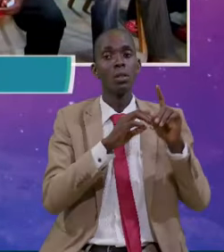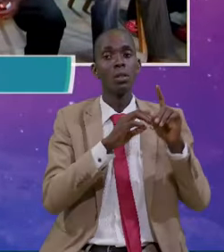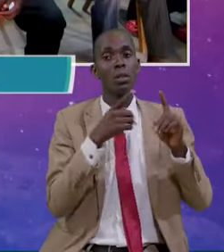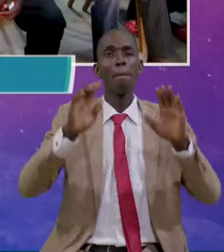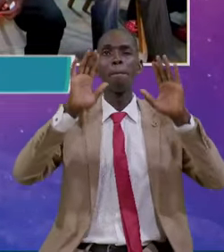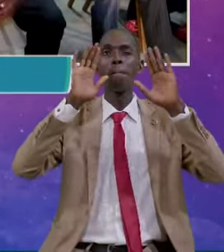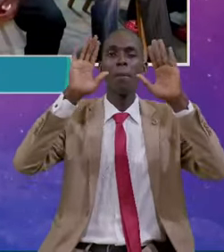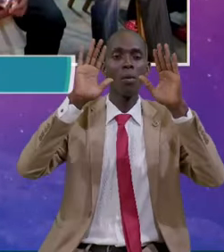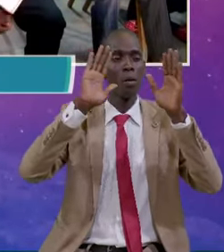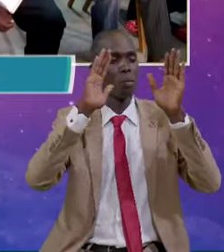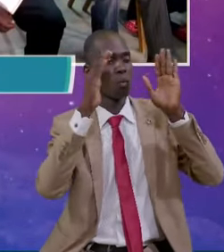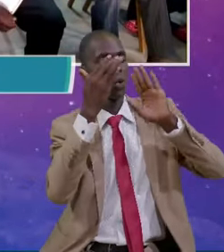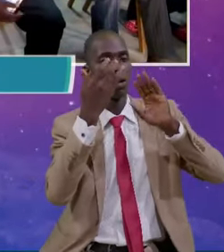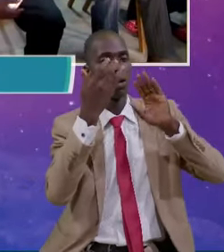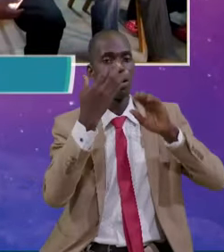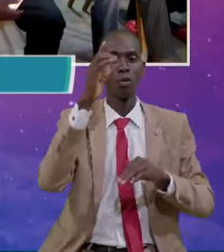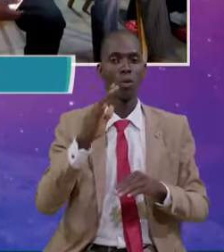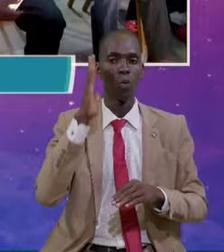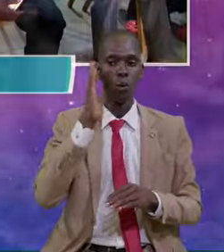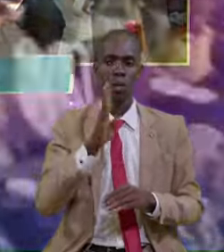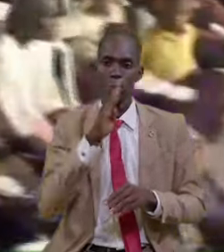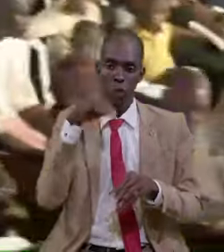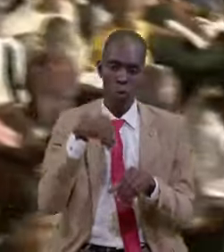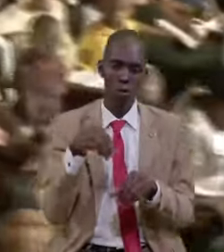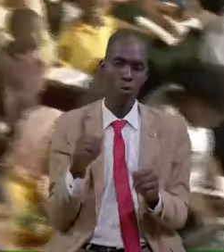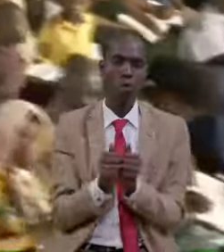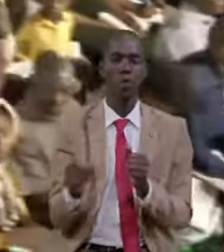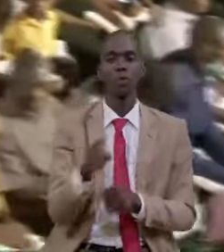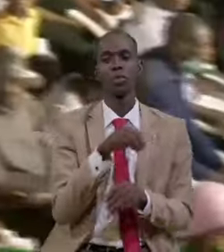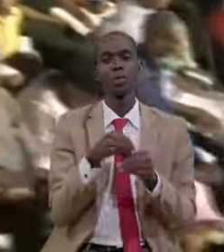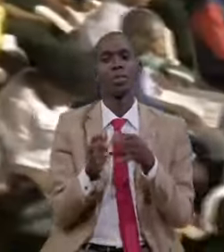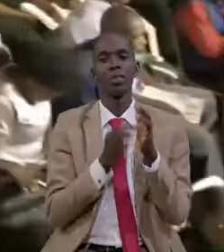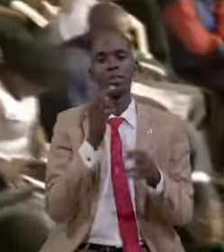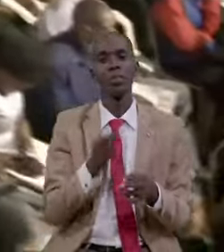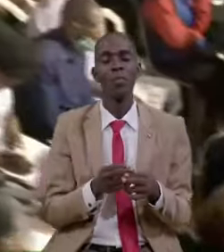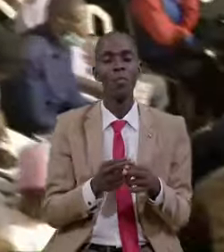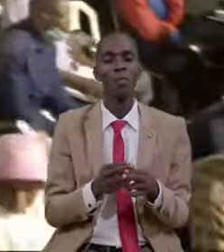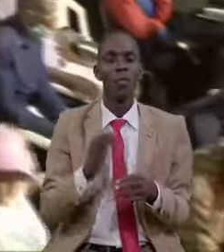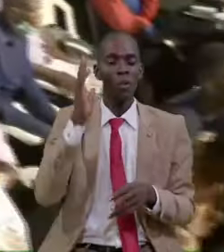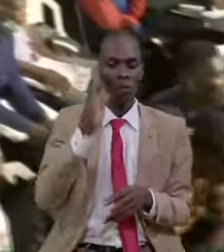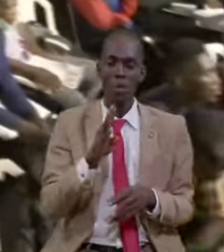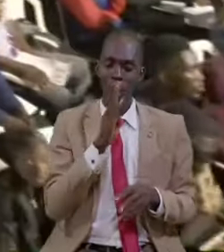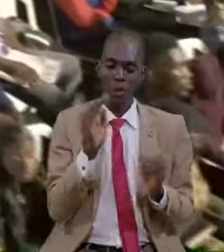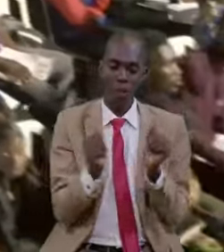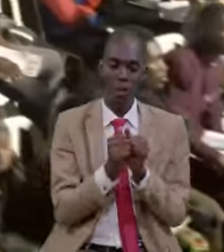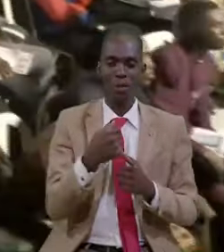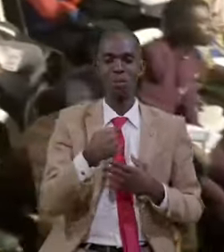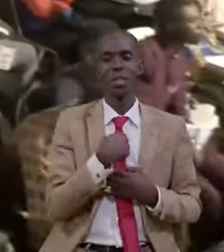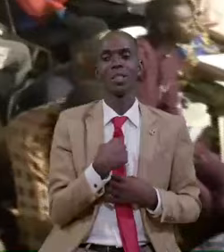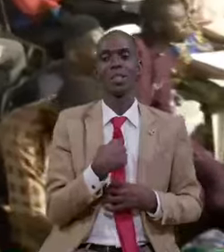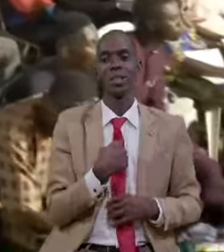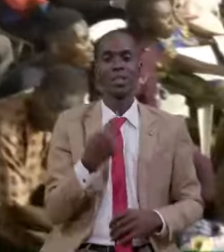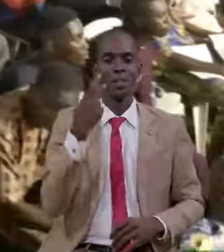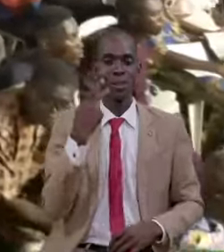of God will be with you, will be with me. Look at